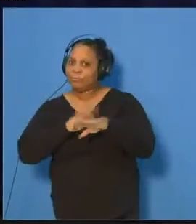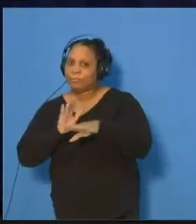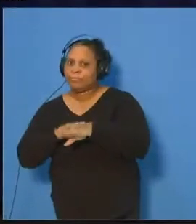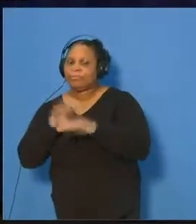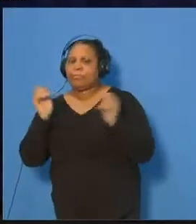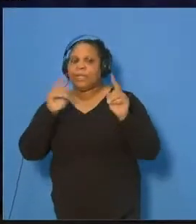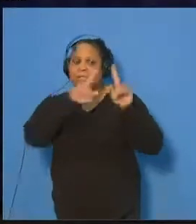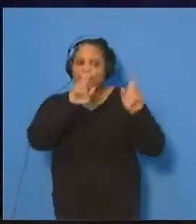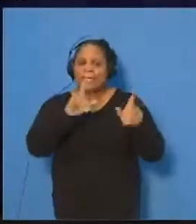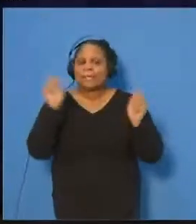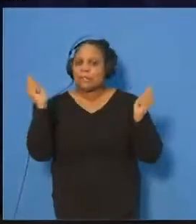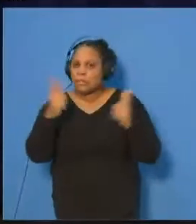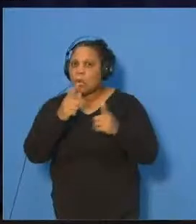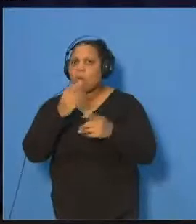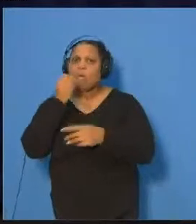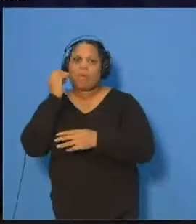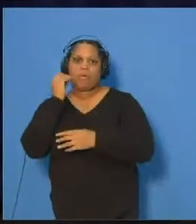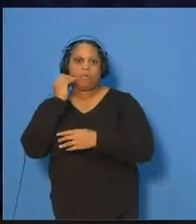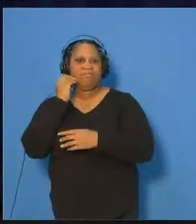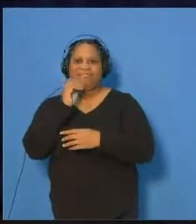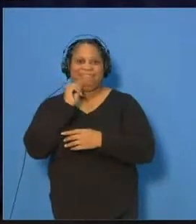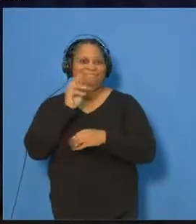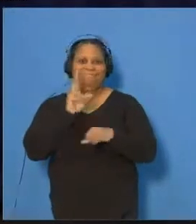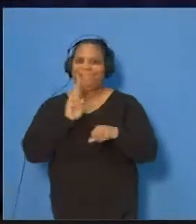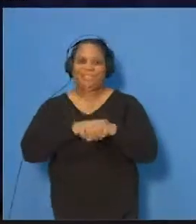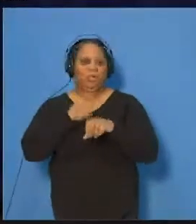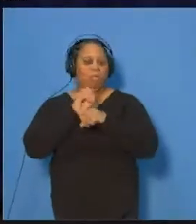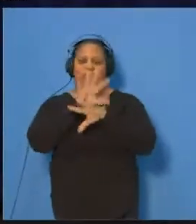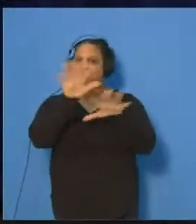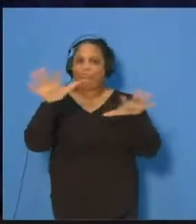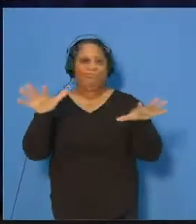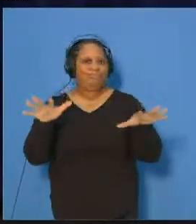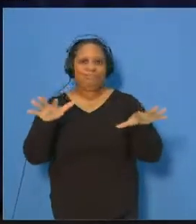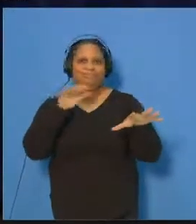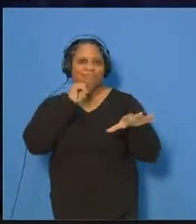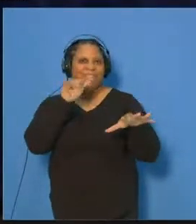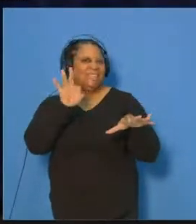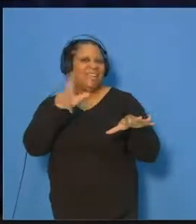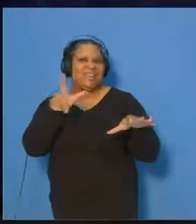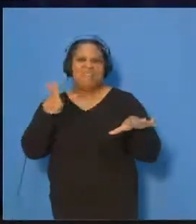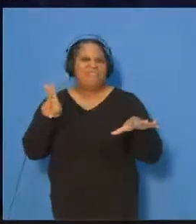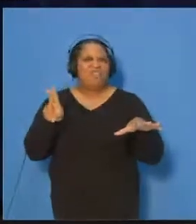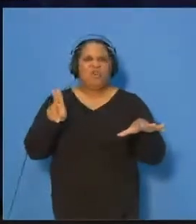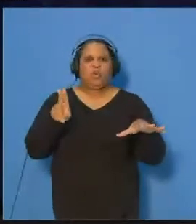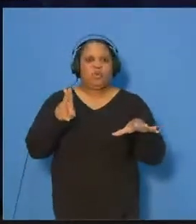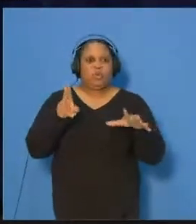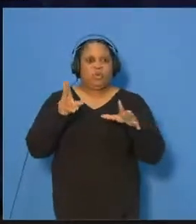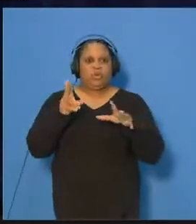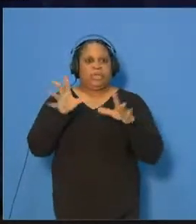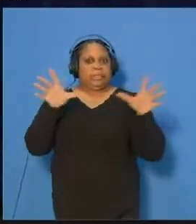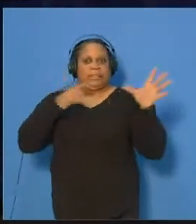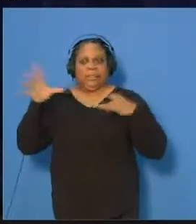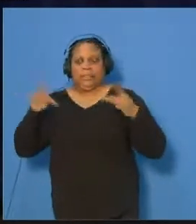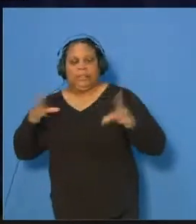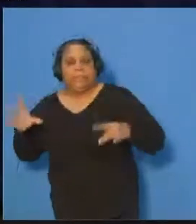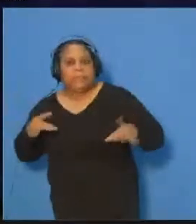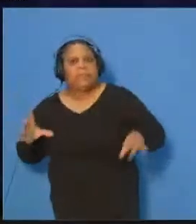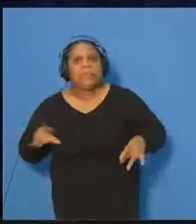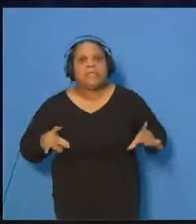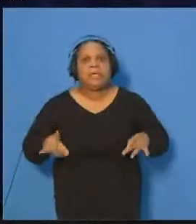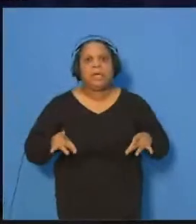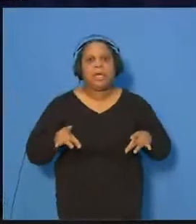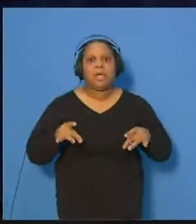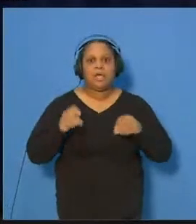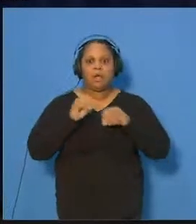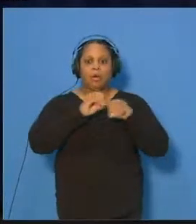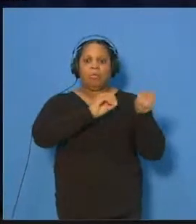all of the particular nursing homes. This is not a normal outbreak. This is not the flu. This is a very contagious virus, and it moves in very